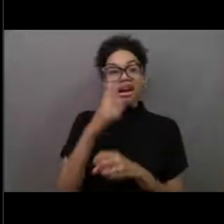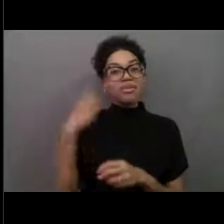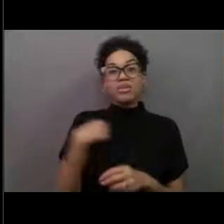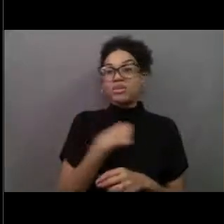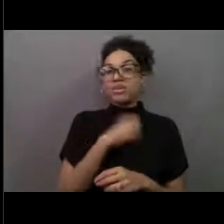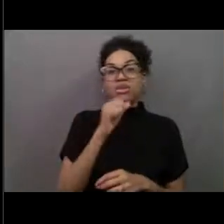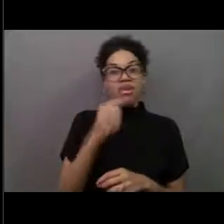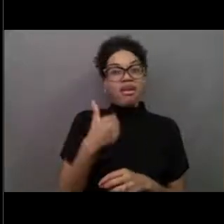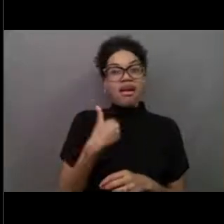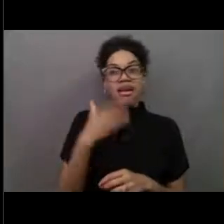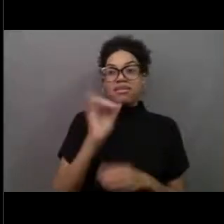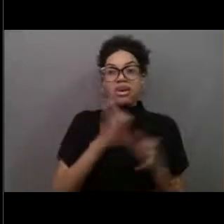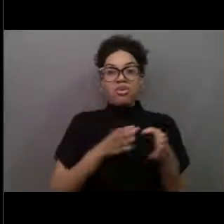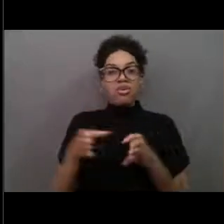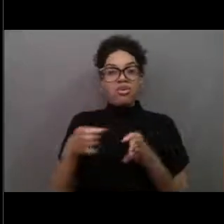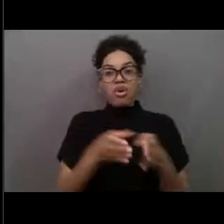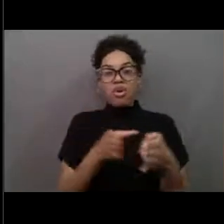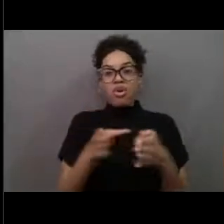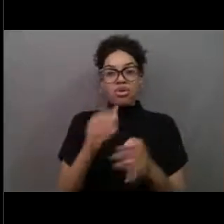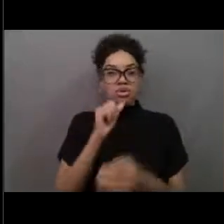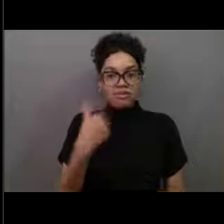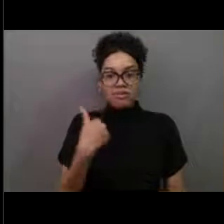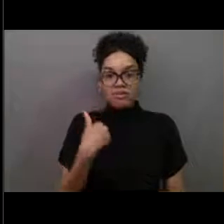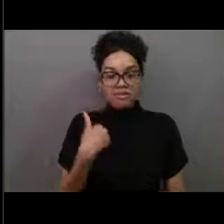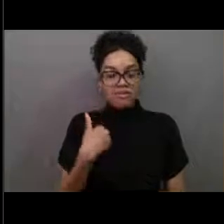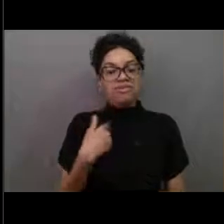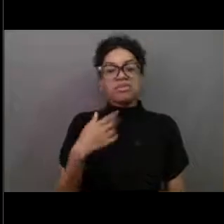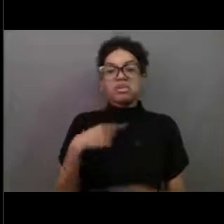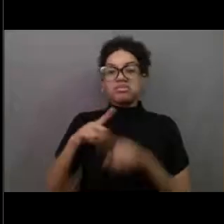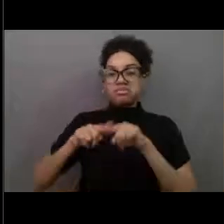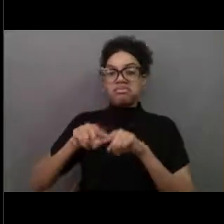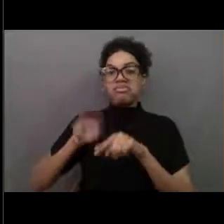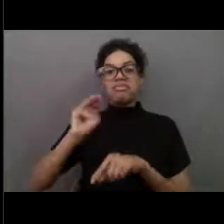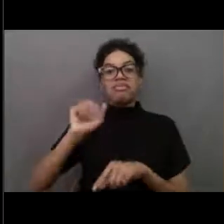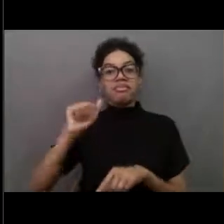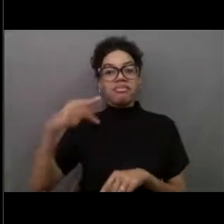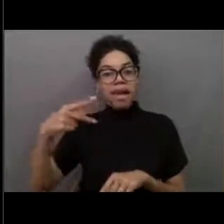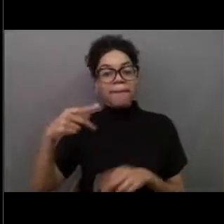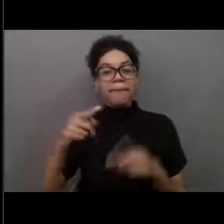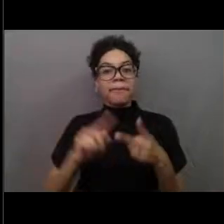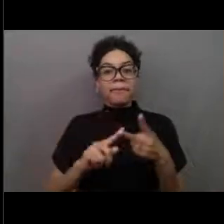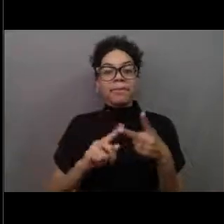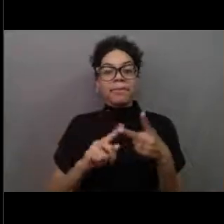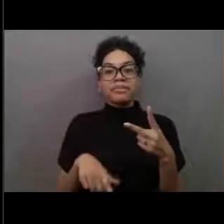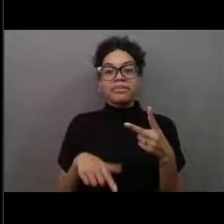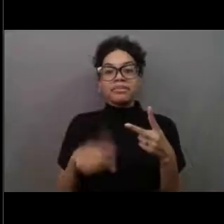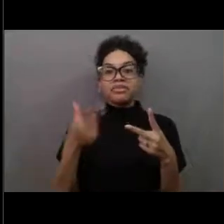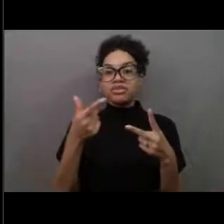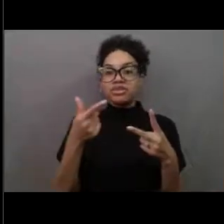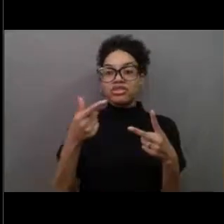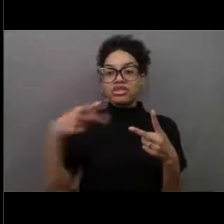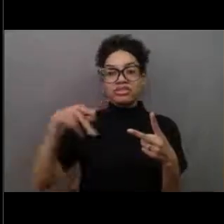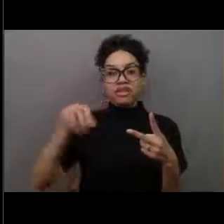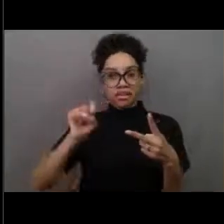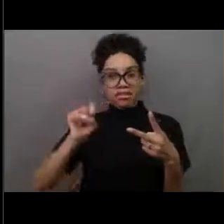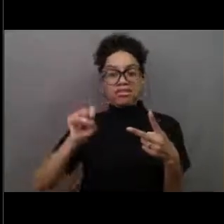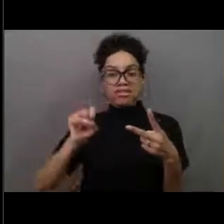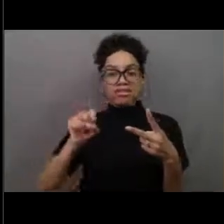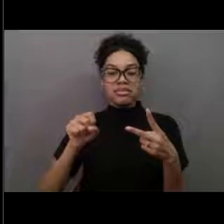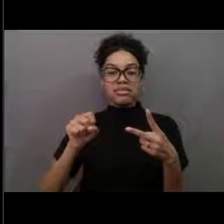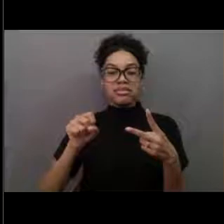national park. So it's relying on maps and electronic geographic information systems. So most people who go out